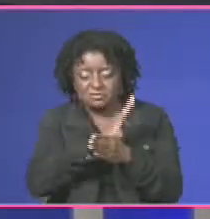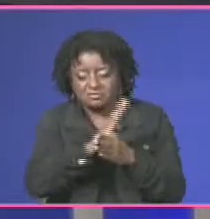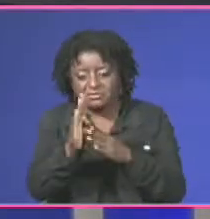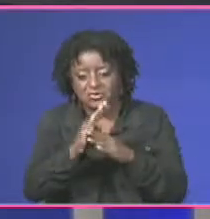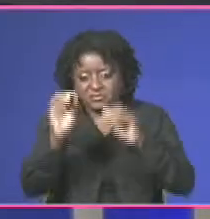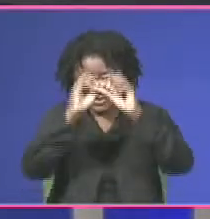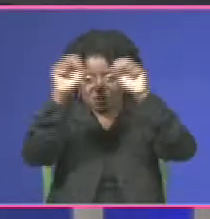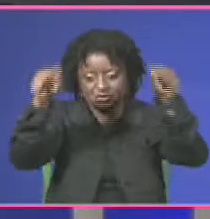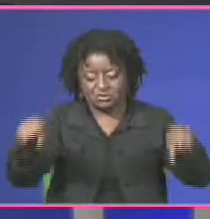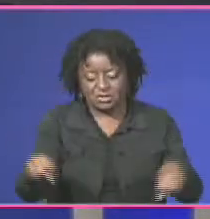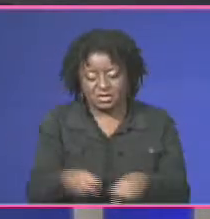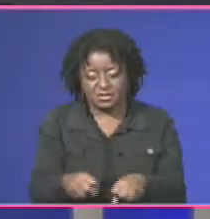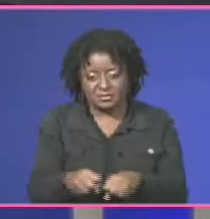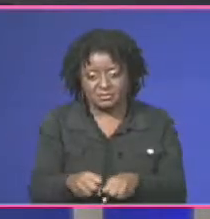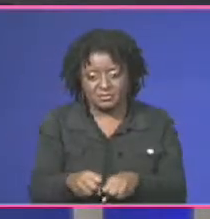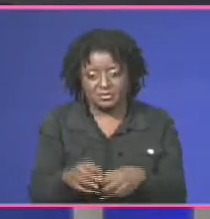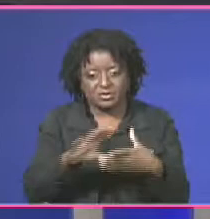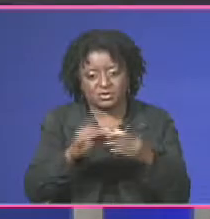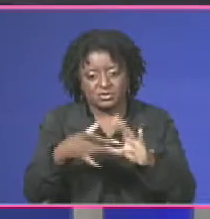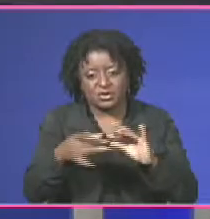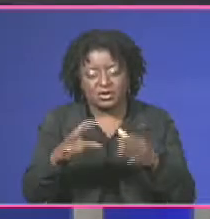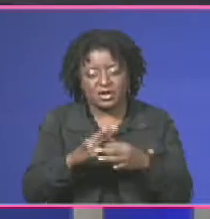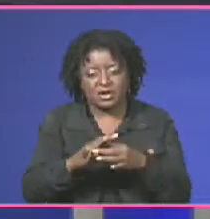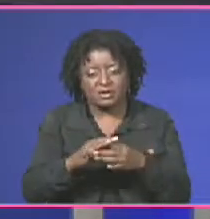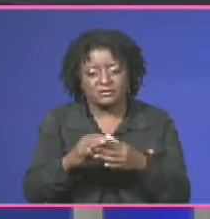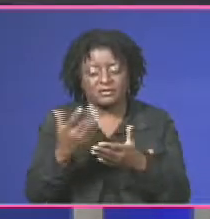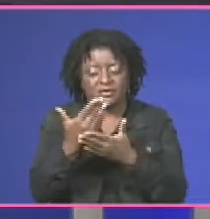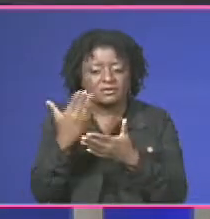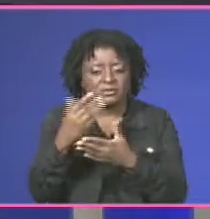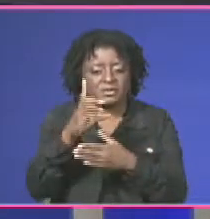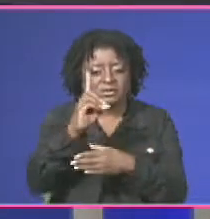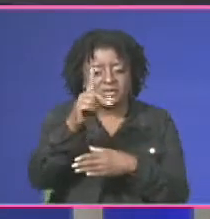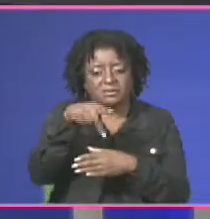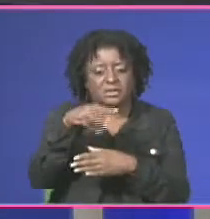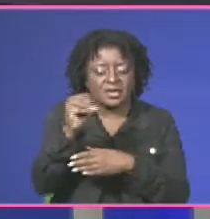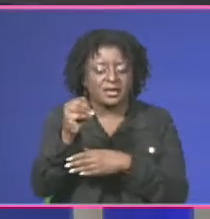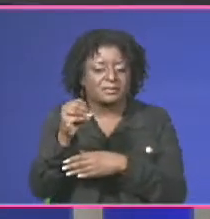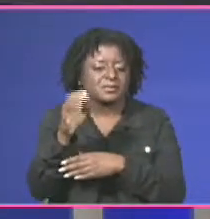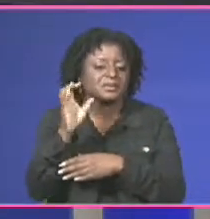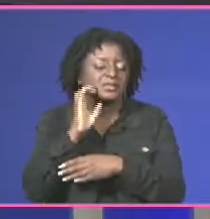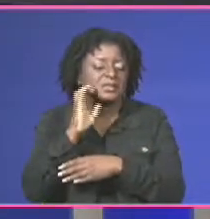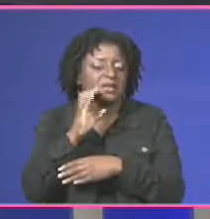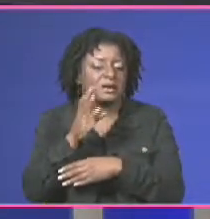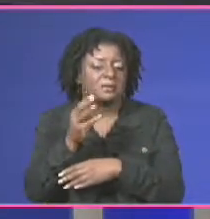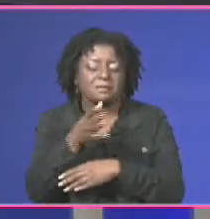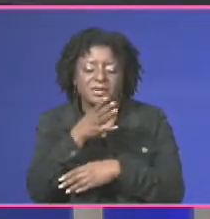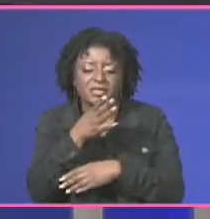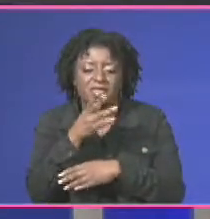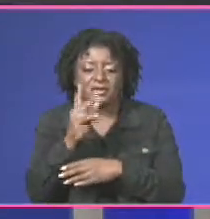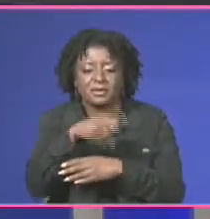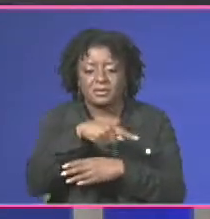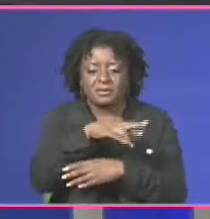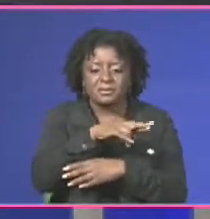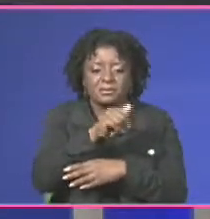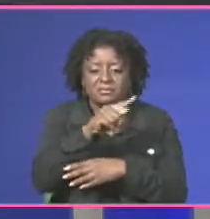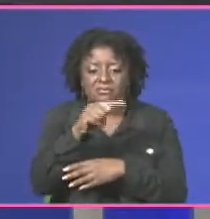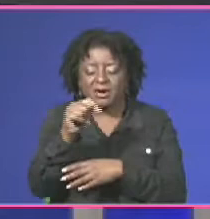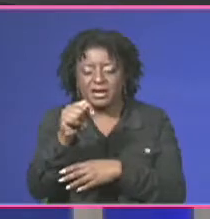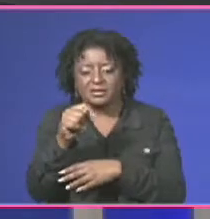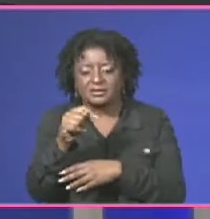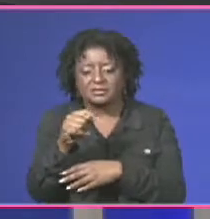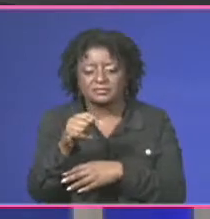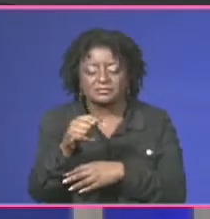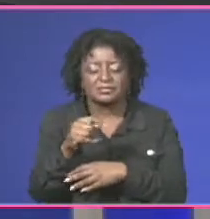Minister Cynthia Mother Pratt. Someone picked it up in Portland, Oregon, and thought it was publishing gold and movie magic. Now it's about to